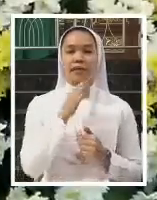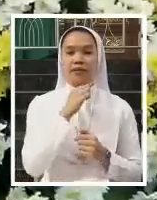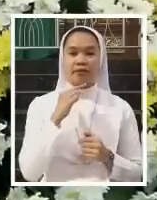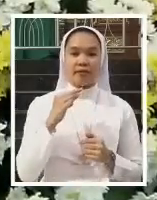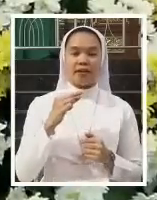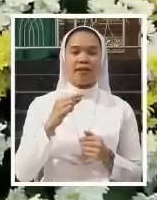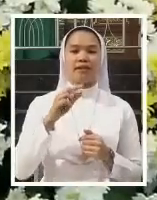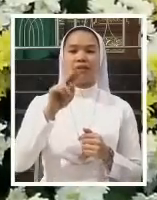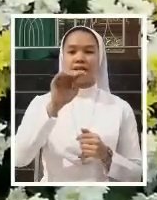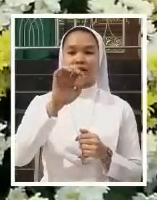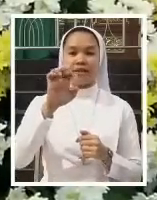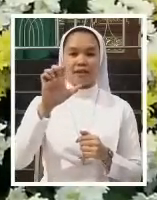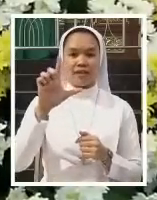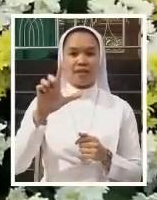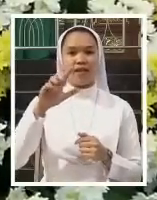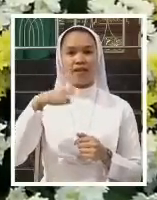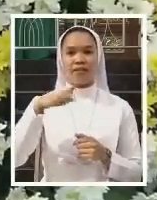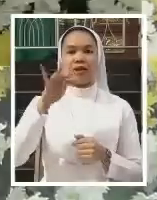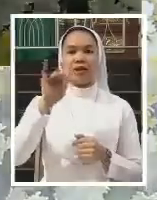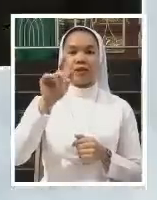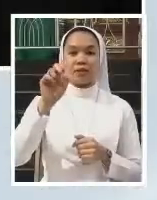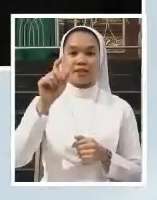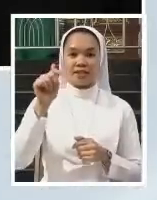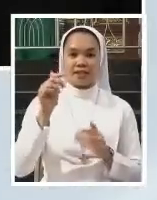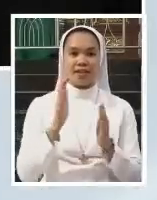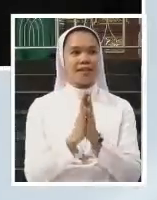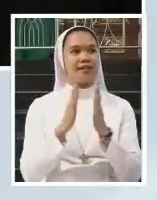Father Neil Bengosta.